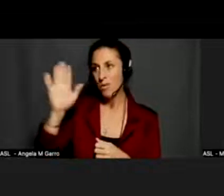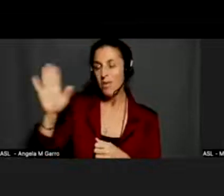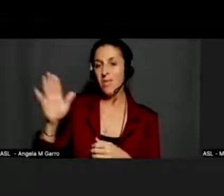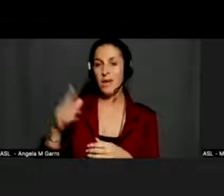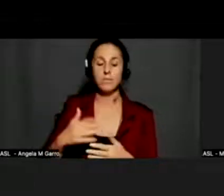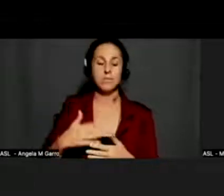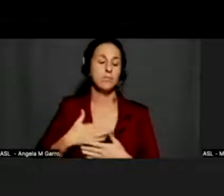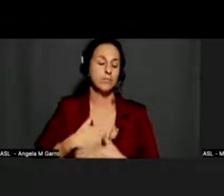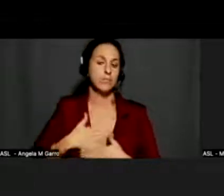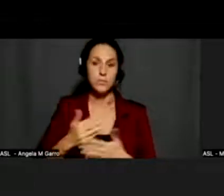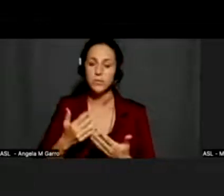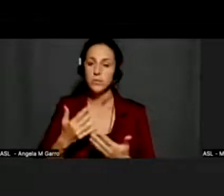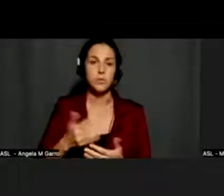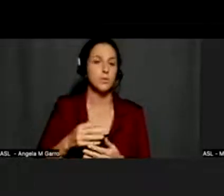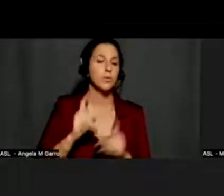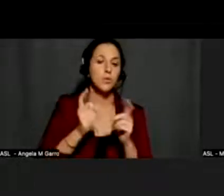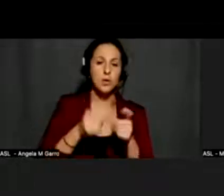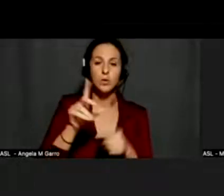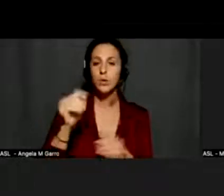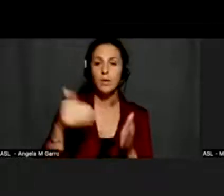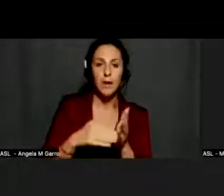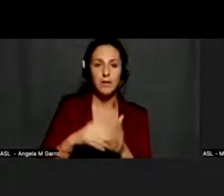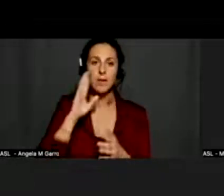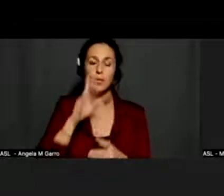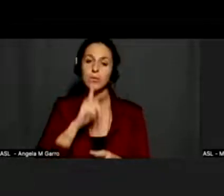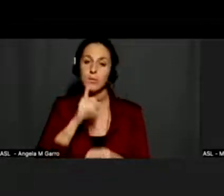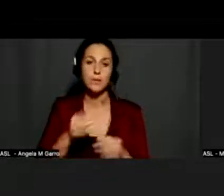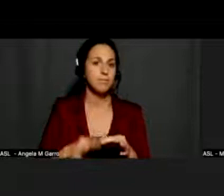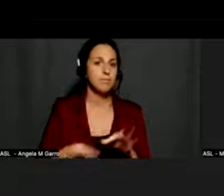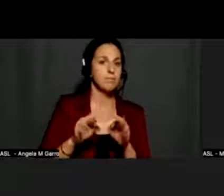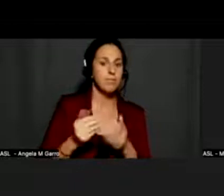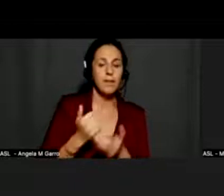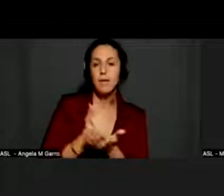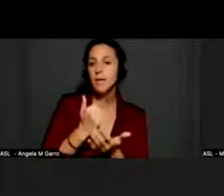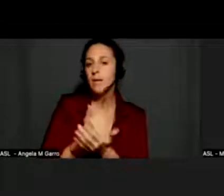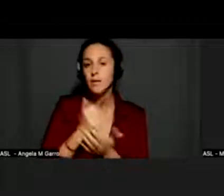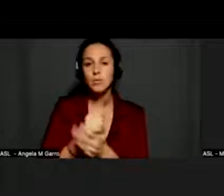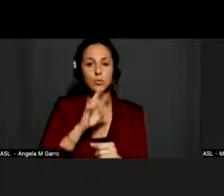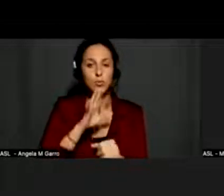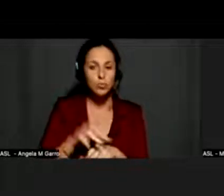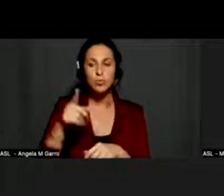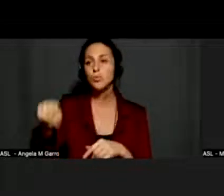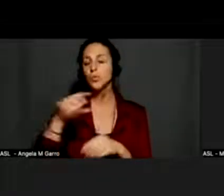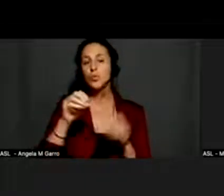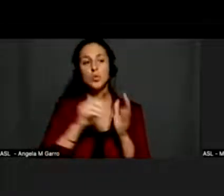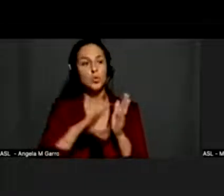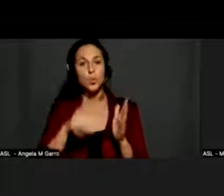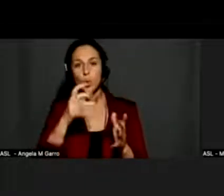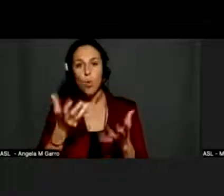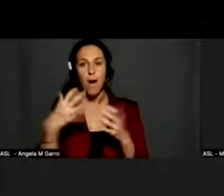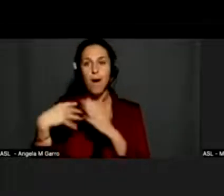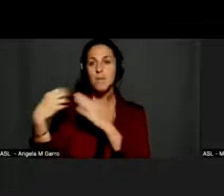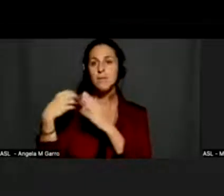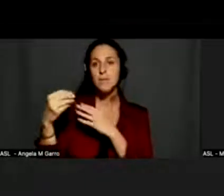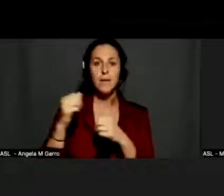$20,000. That grant is going to be instrumental in helping ensure that students who want to go to outdoor education will have the